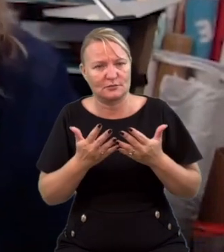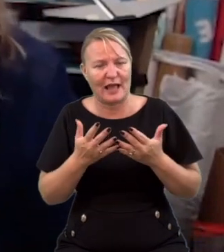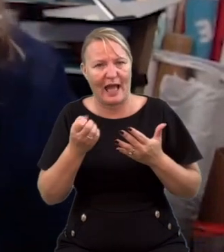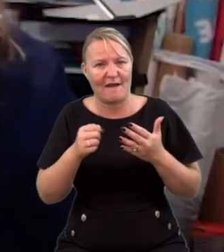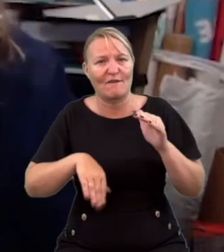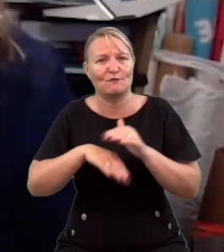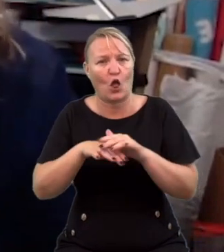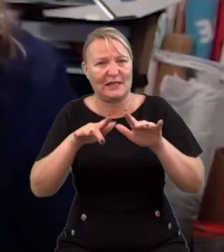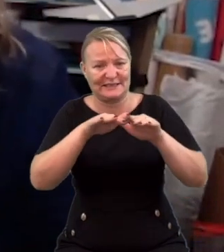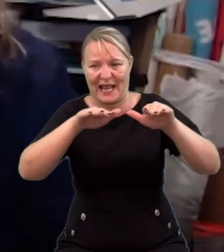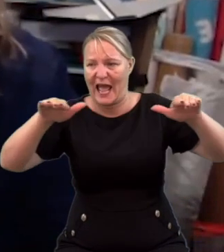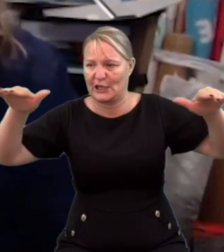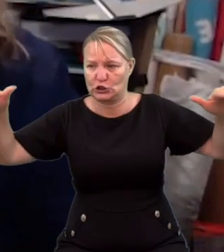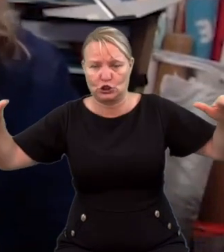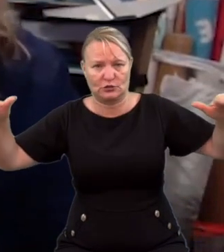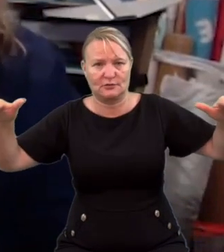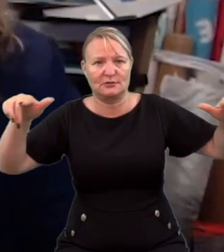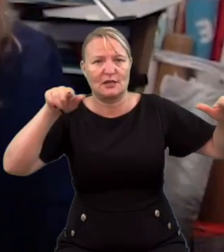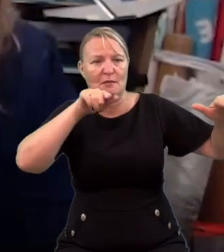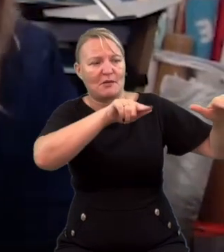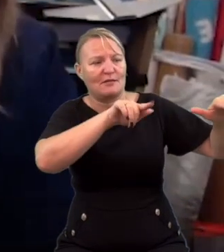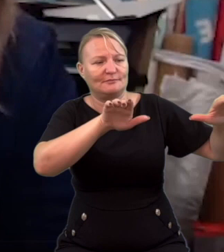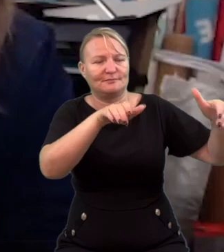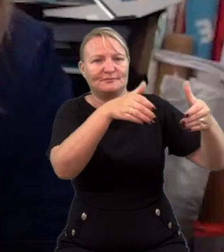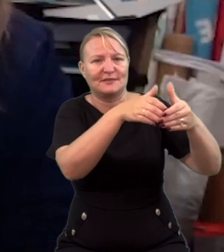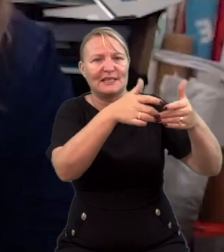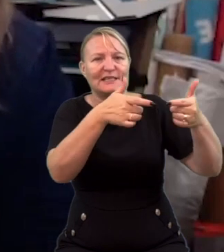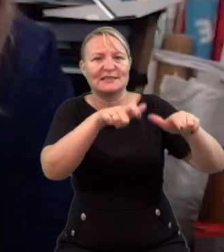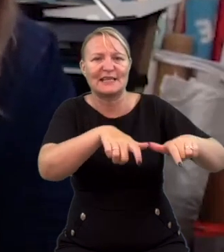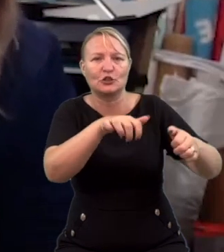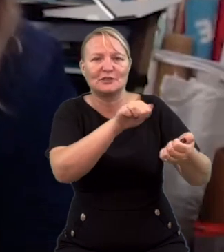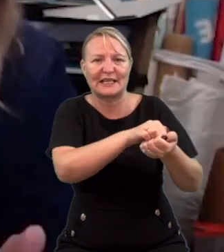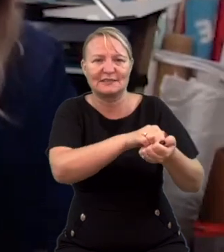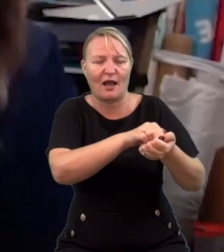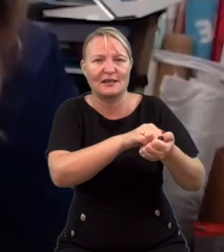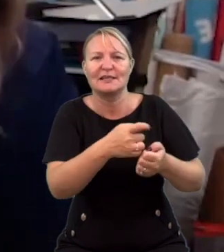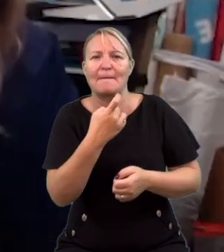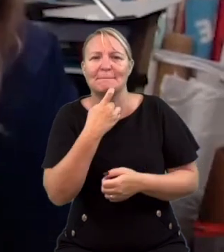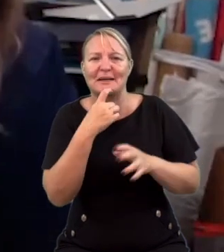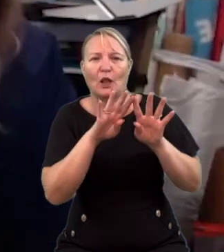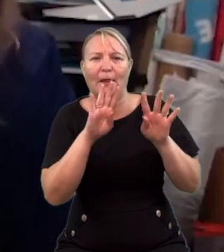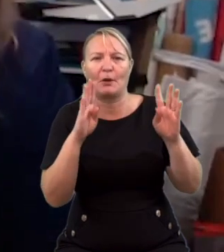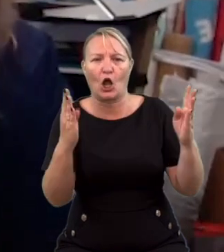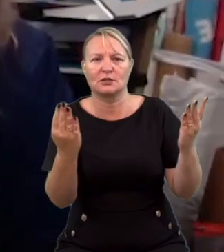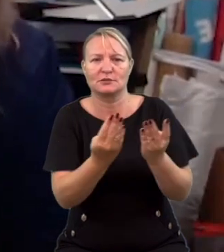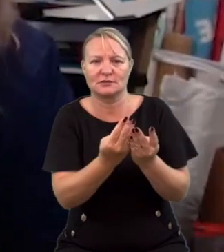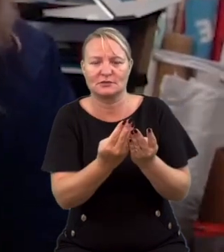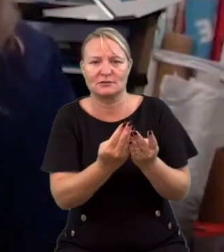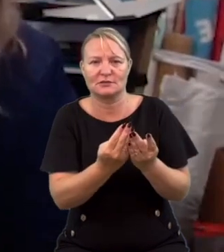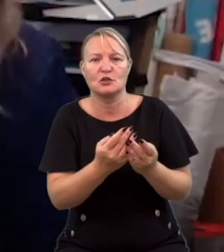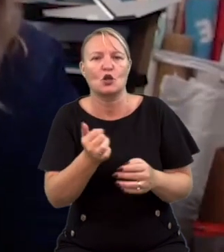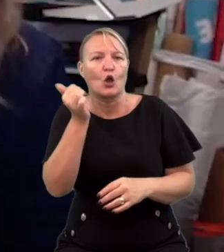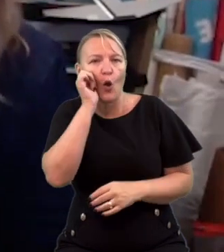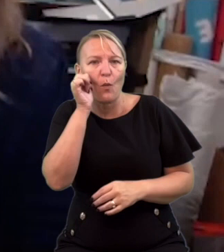exists across the whole stage, and the detention centre is a hermetically sealed box in the centre of that. But